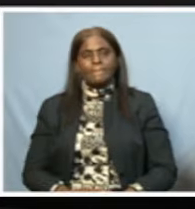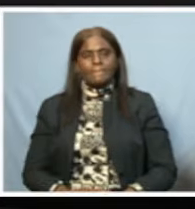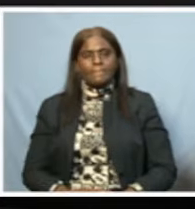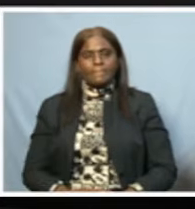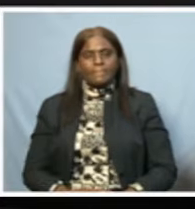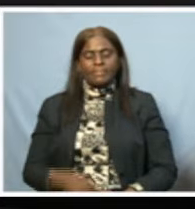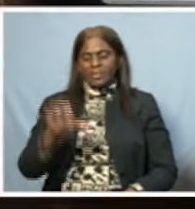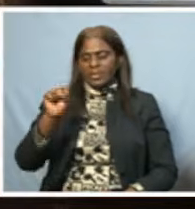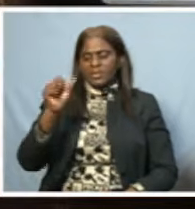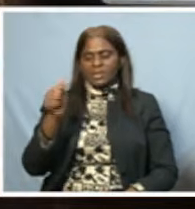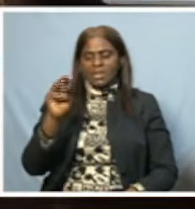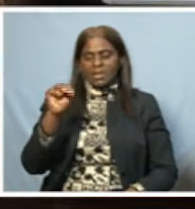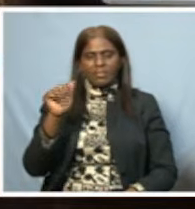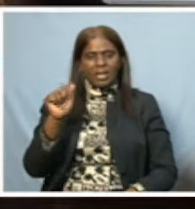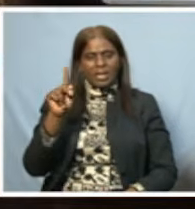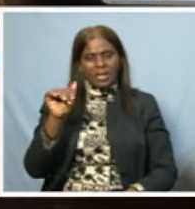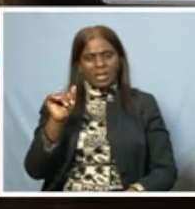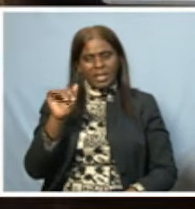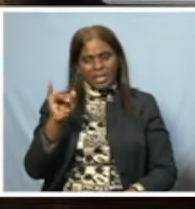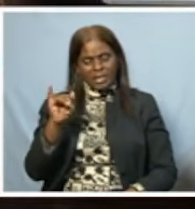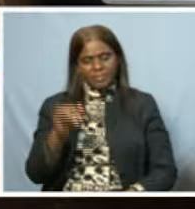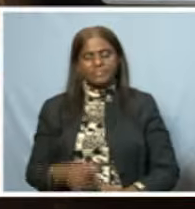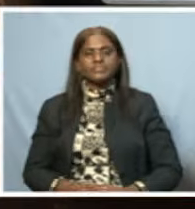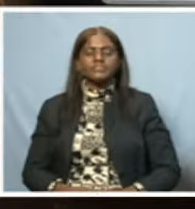Honorable Samakai.